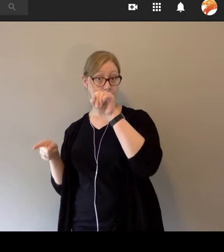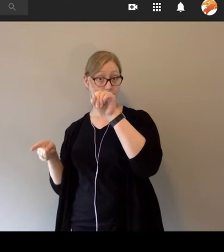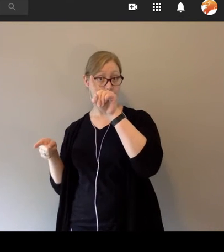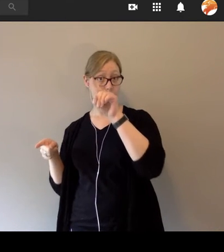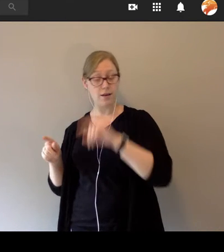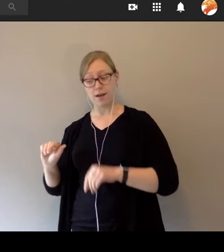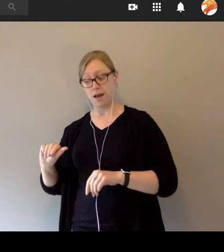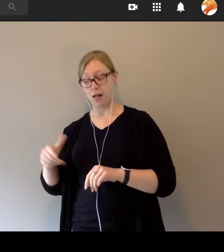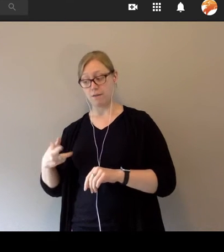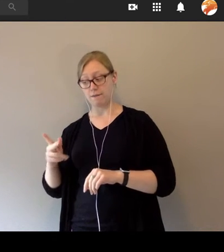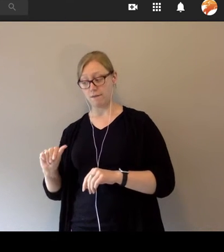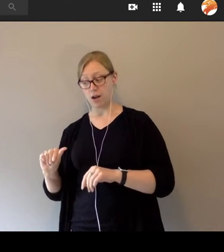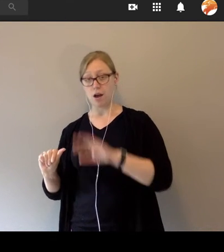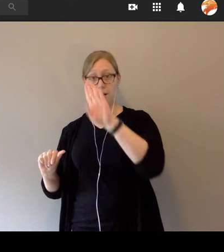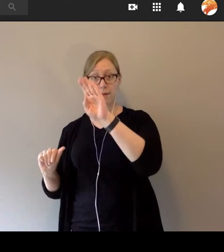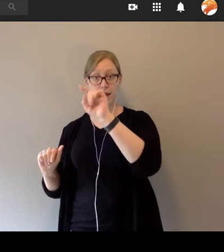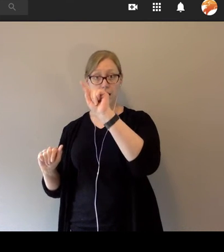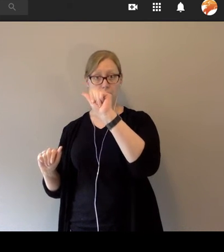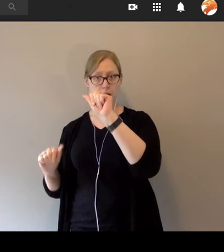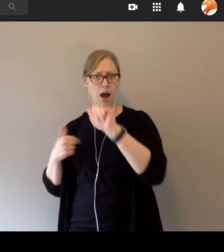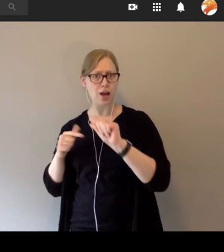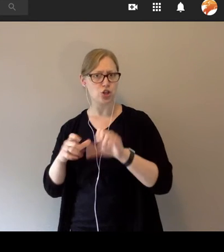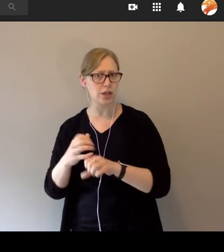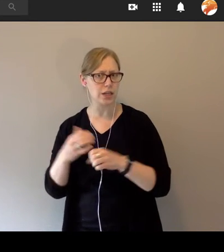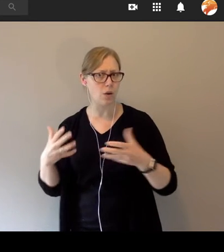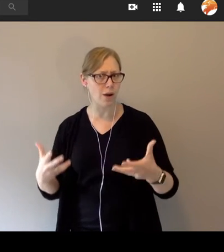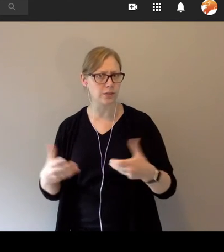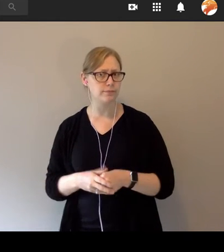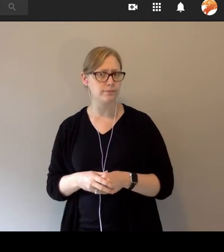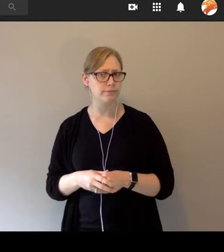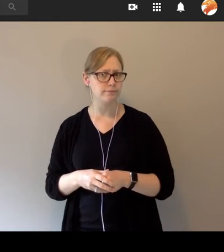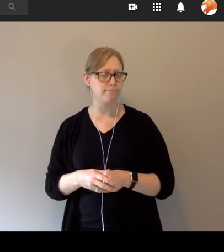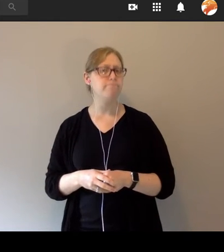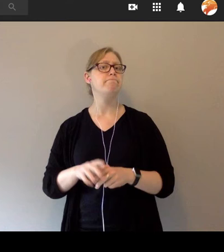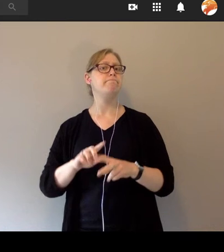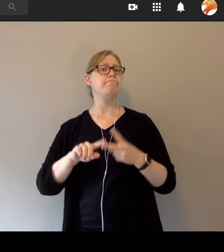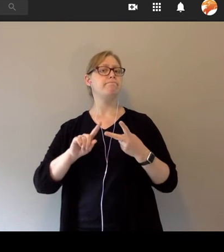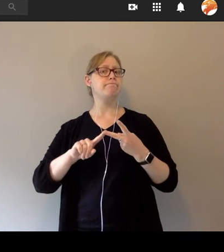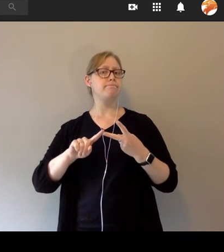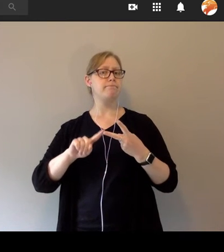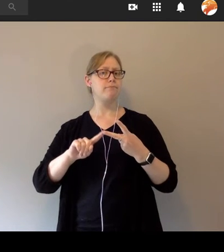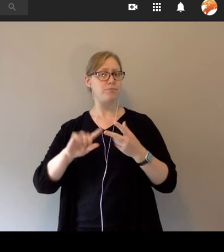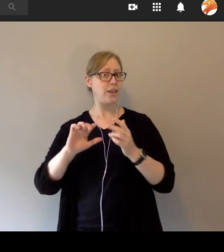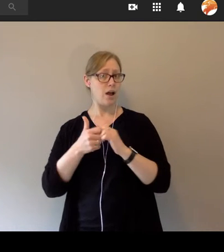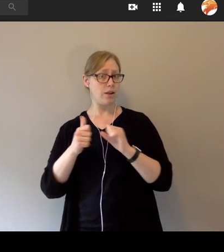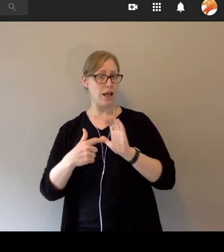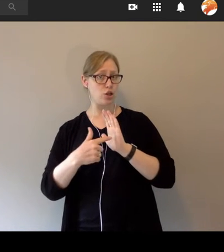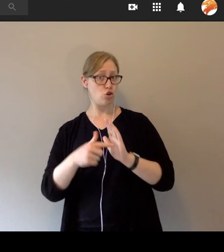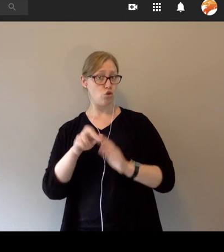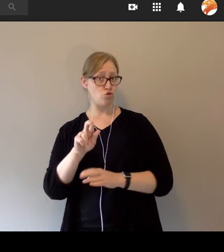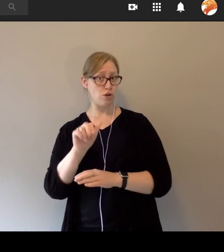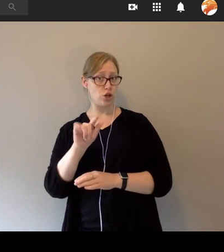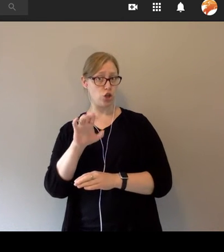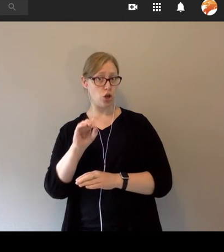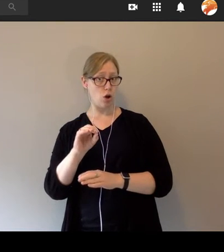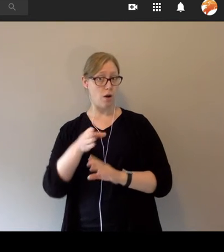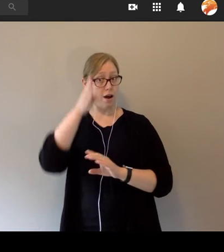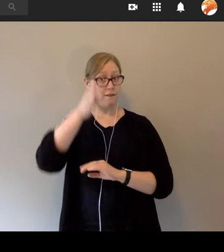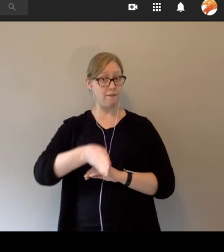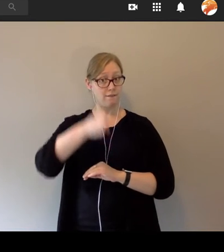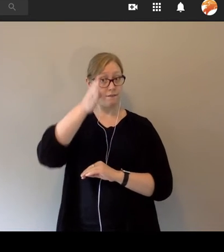get? The second question is, how can I show this ratio of side BC, this leg, to the hypotenuse